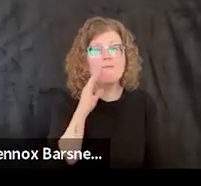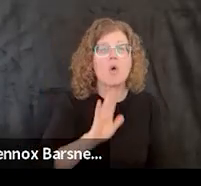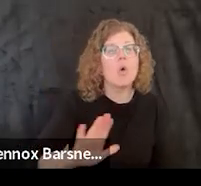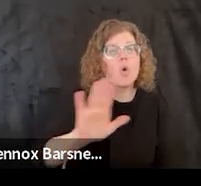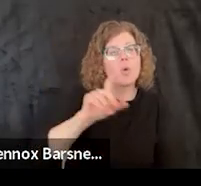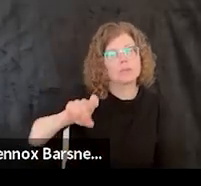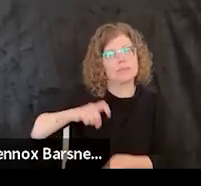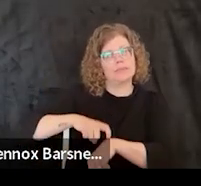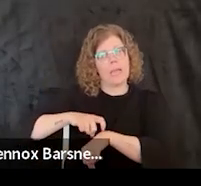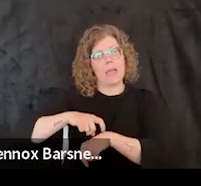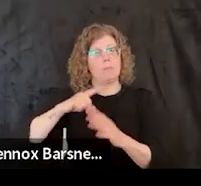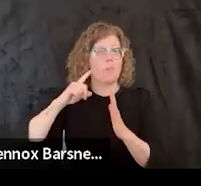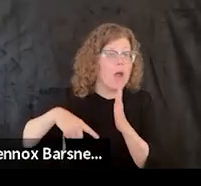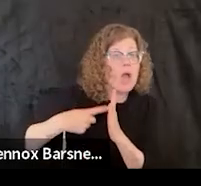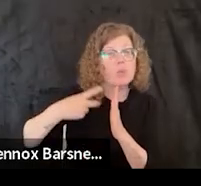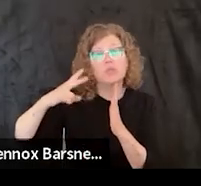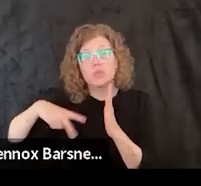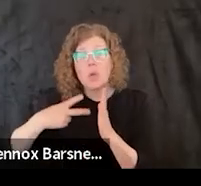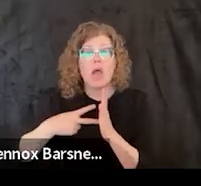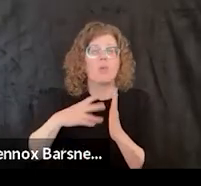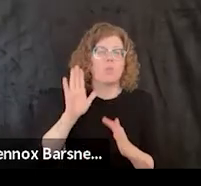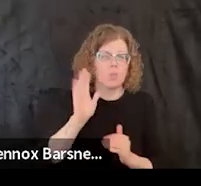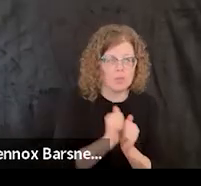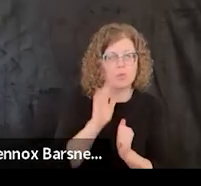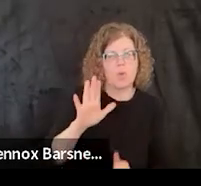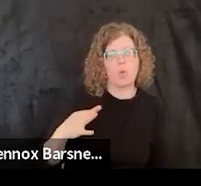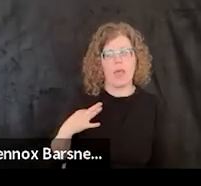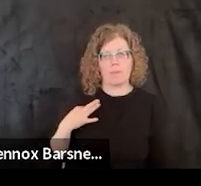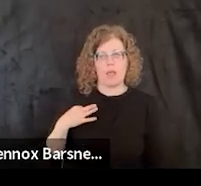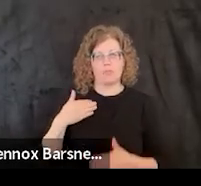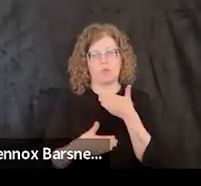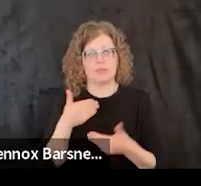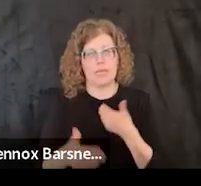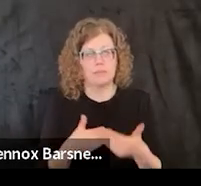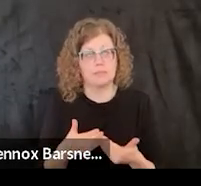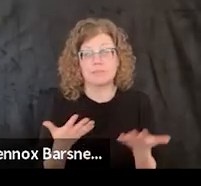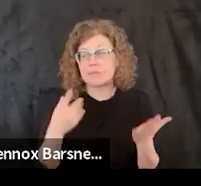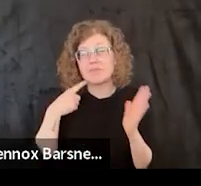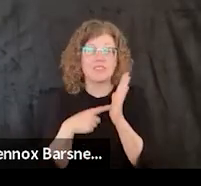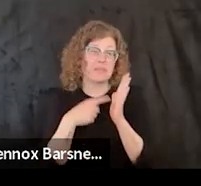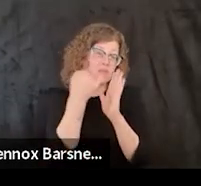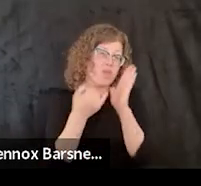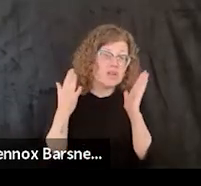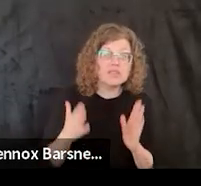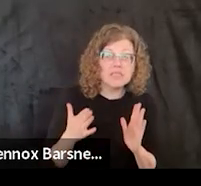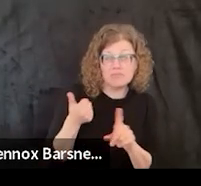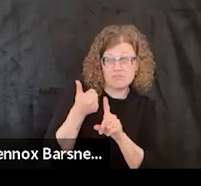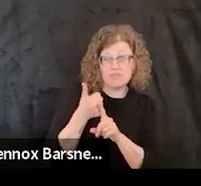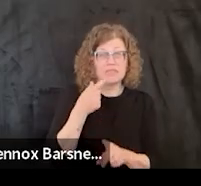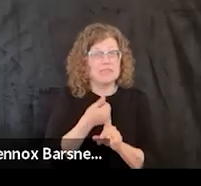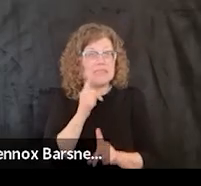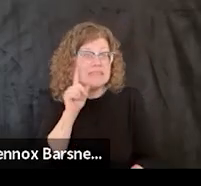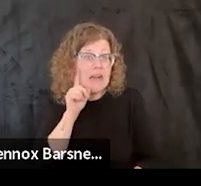your application. This might include artists who identify as deaf or hard of